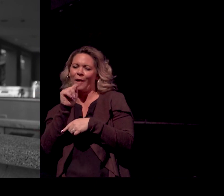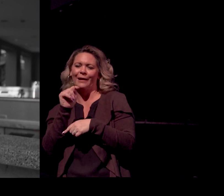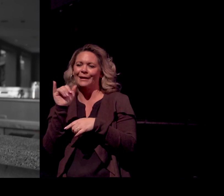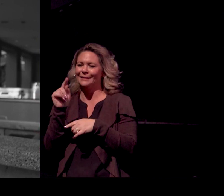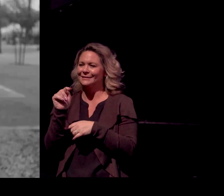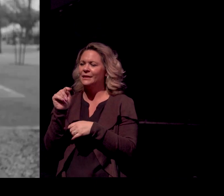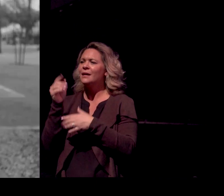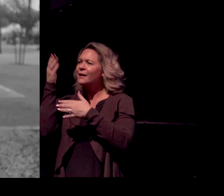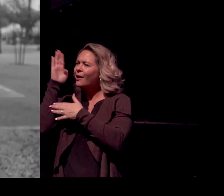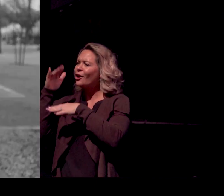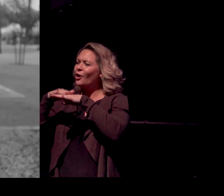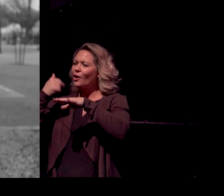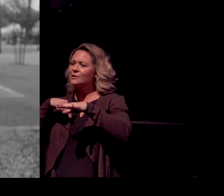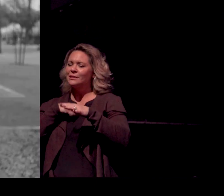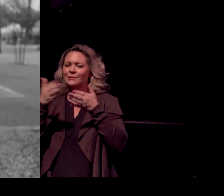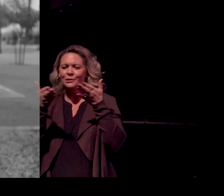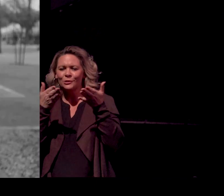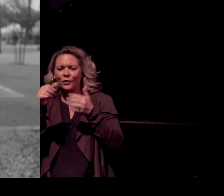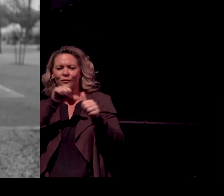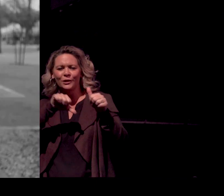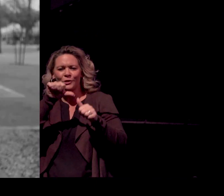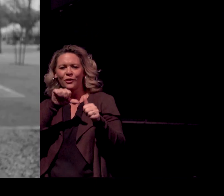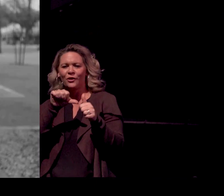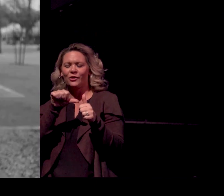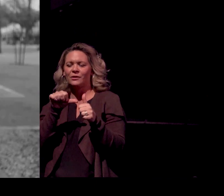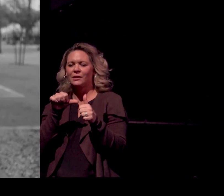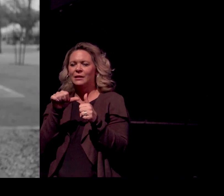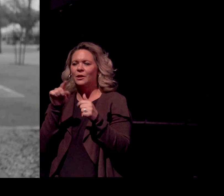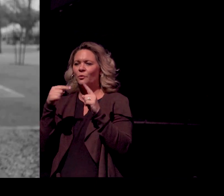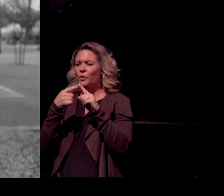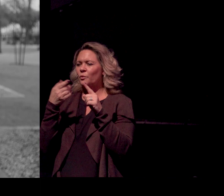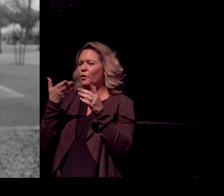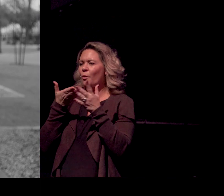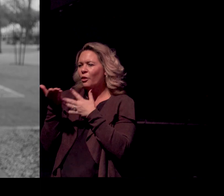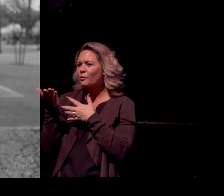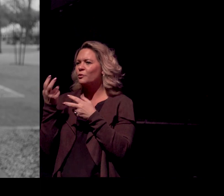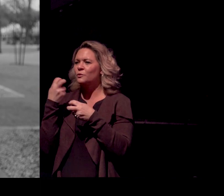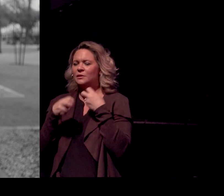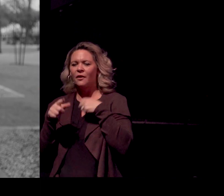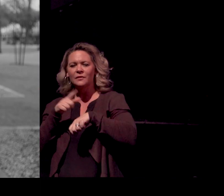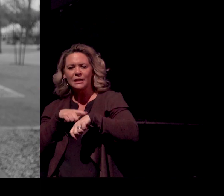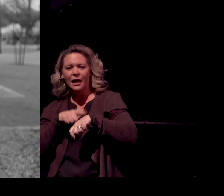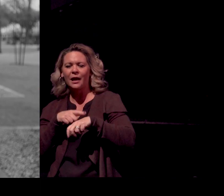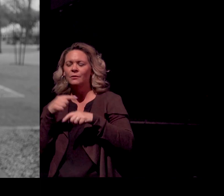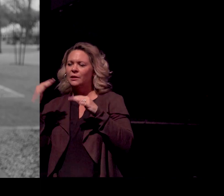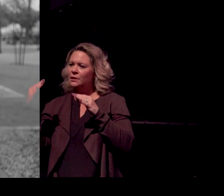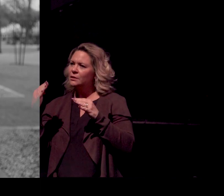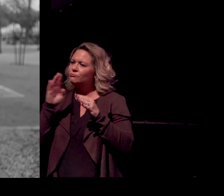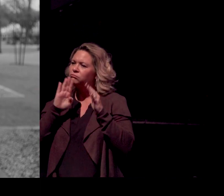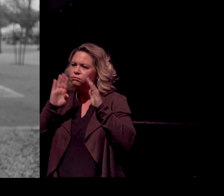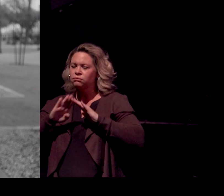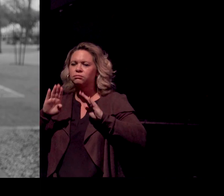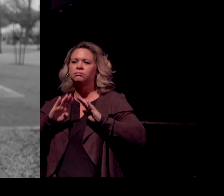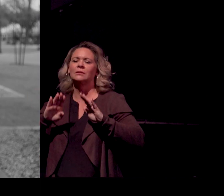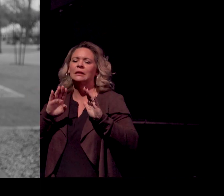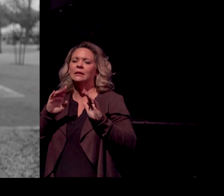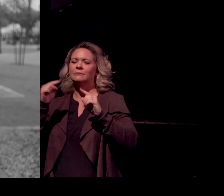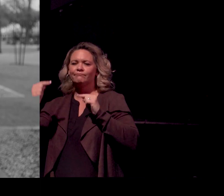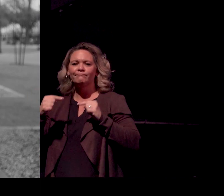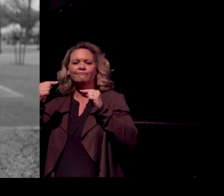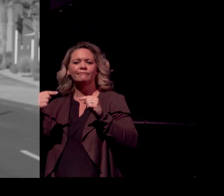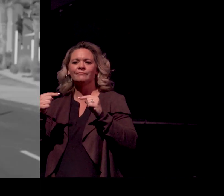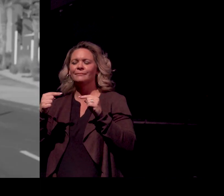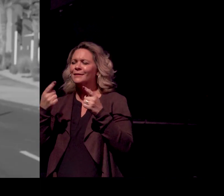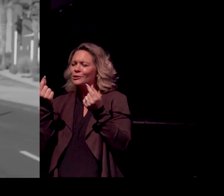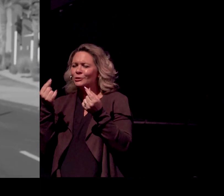it. That's what God calls us to do, is to serve one another, especially when we're going through trials and tribulations